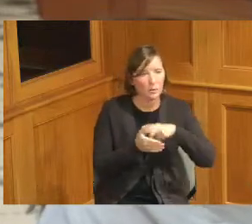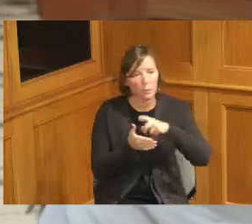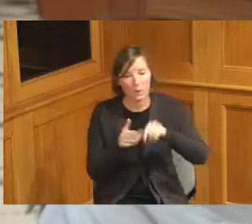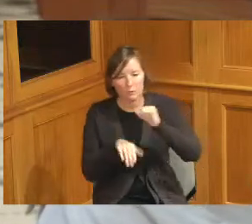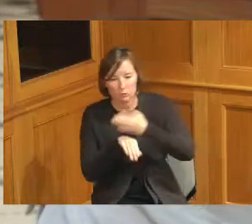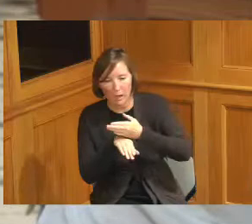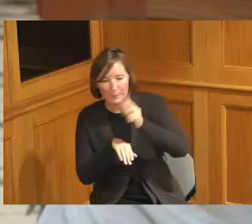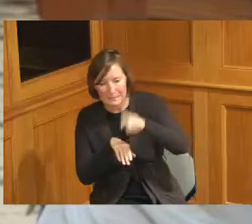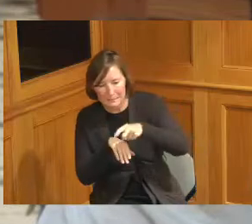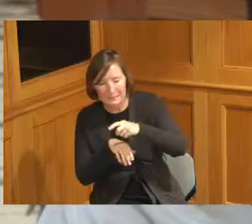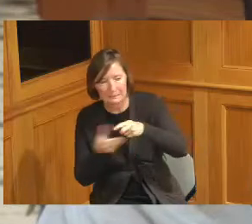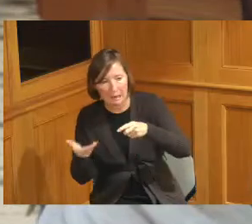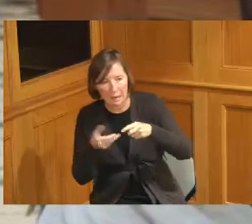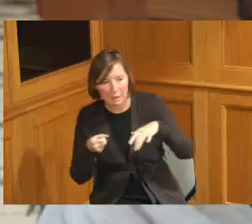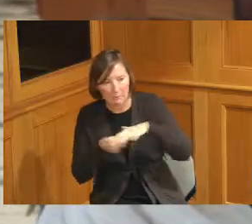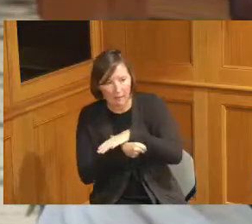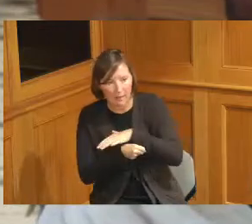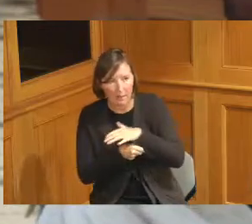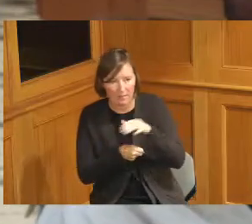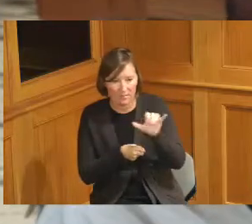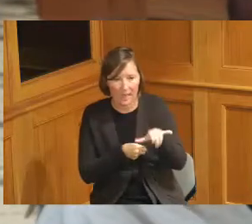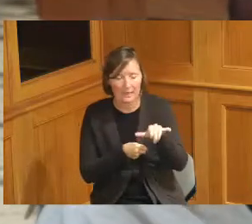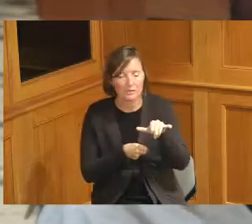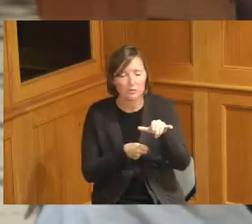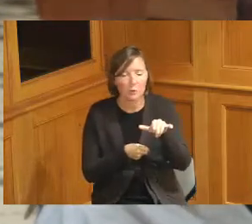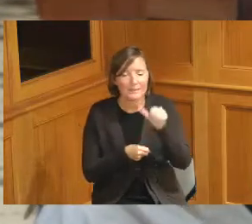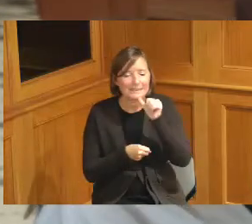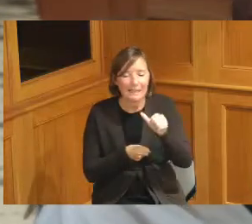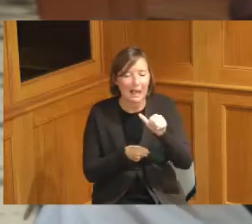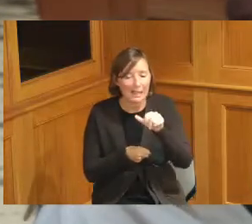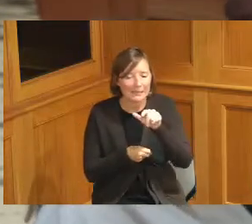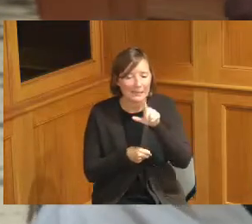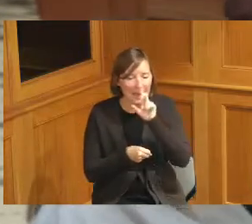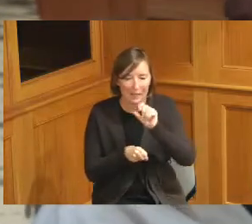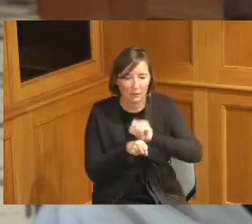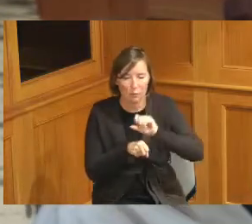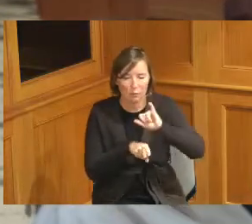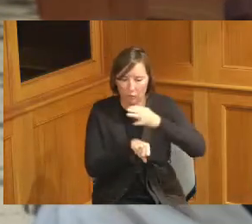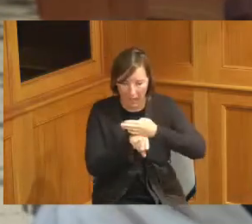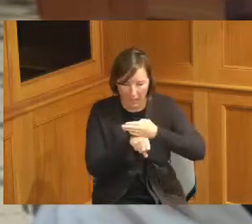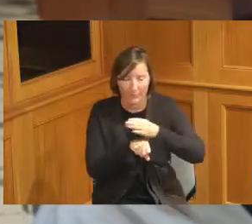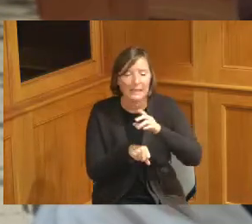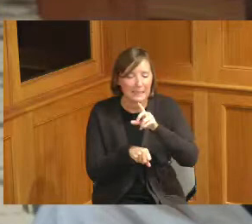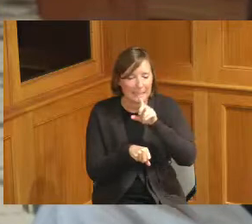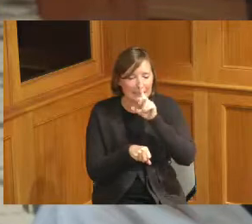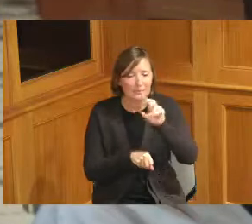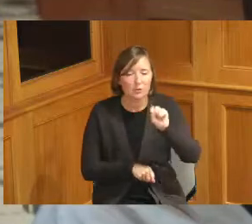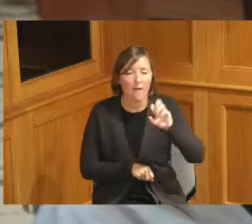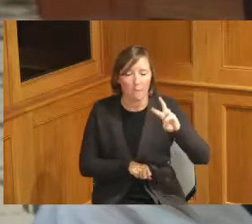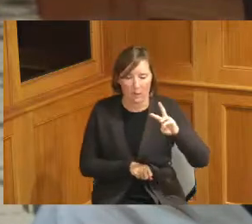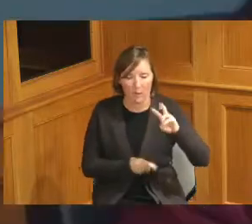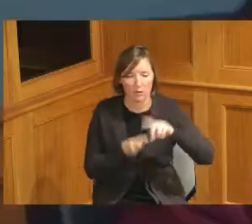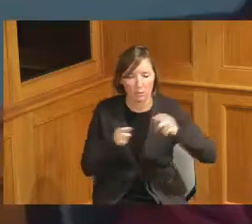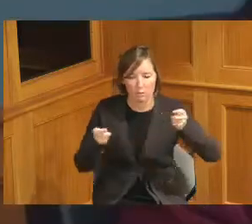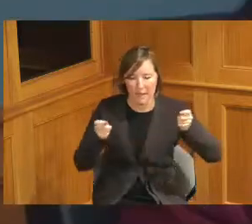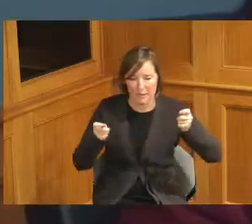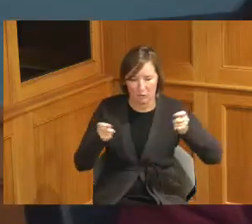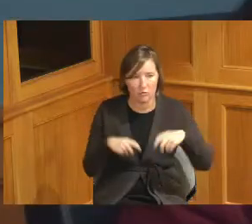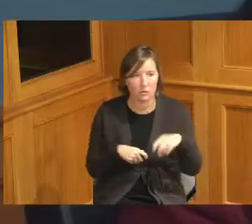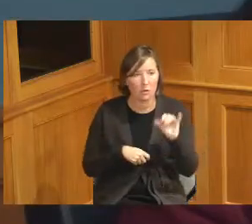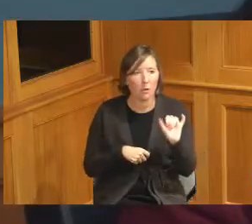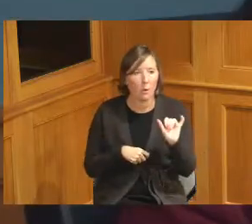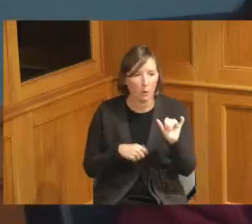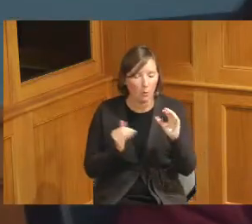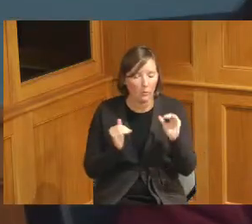filled and posted and that kind of stuff. Okay. So that's what, and that's really just getting a software to be able to do that for. Okay. And then software for the case management